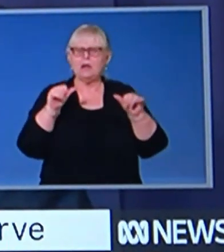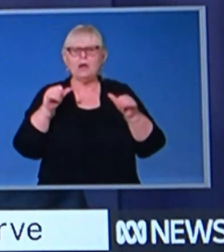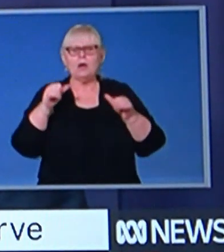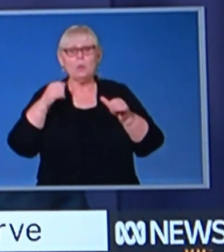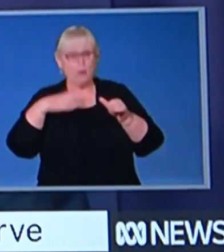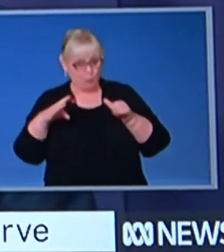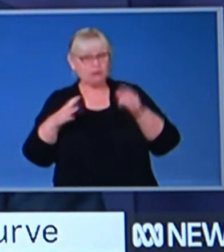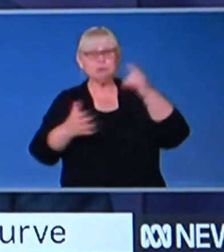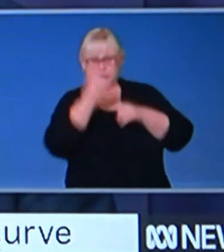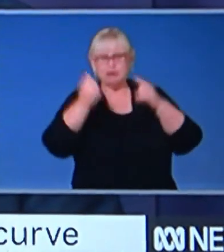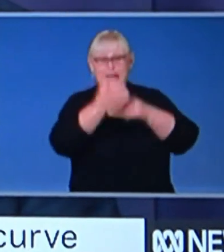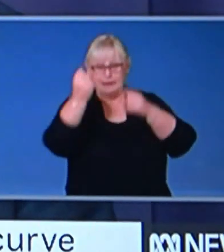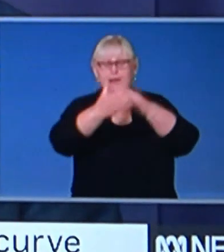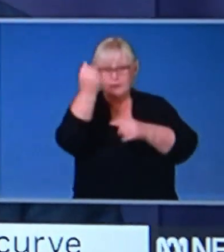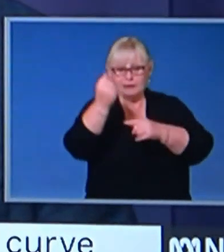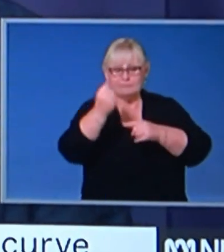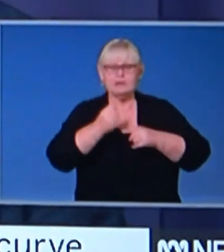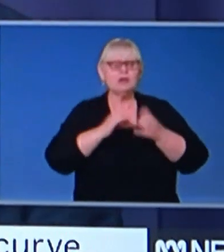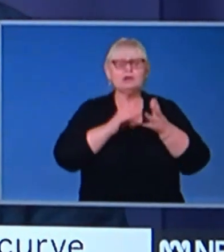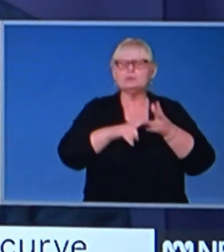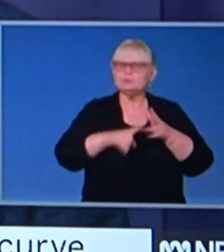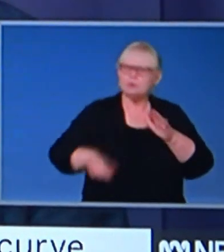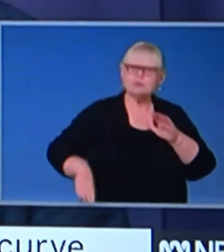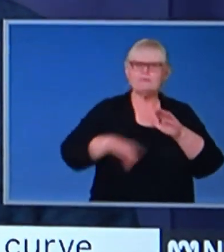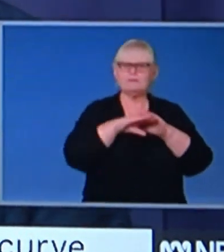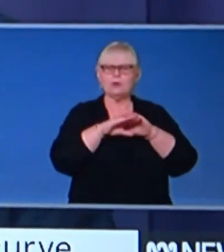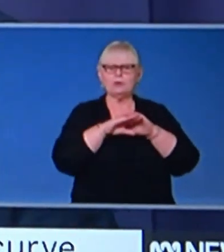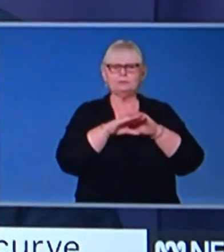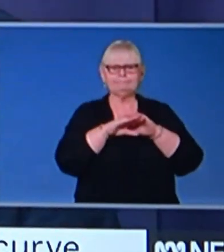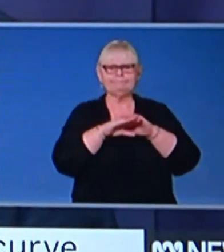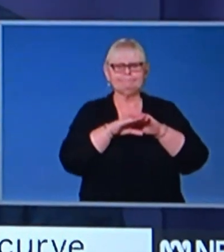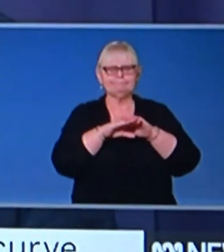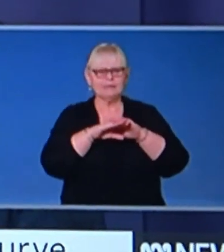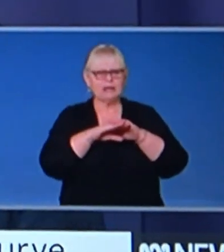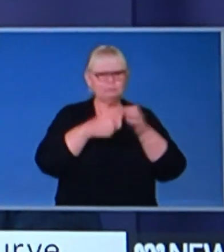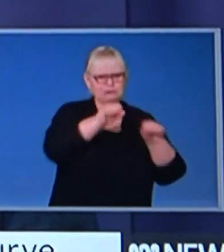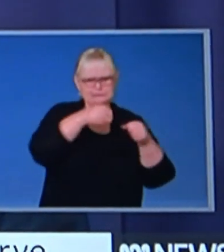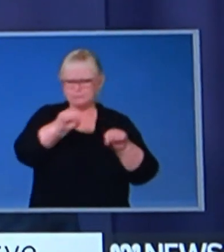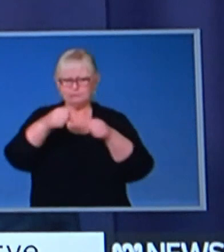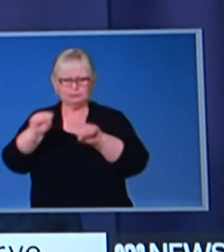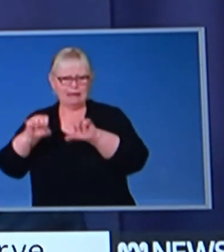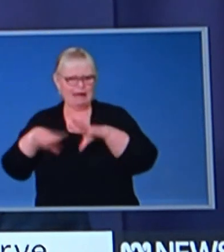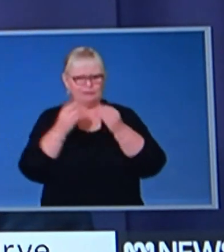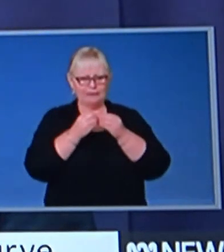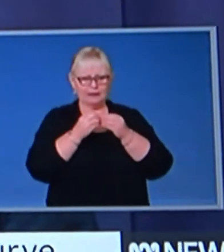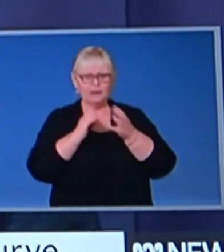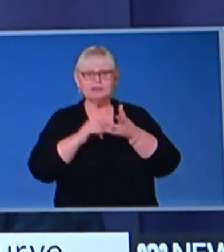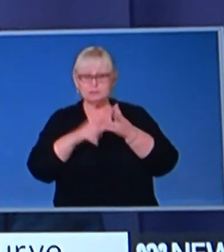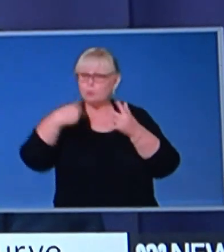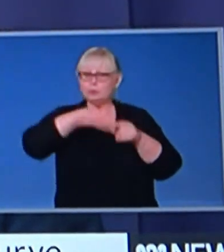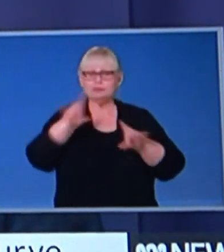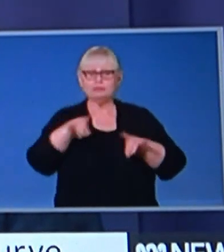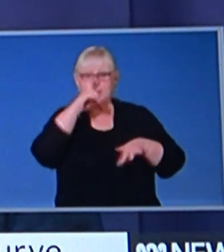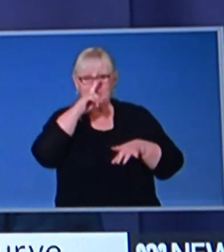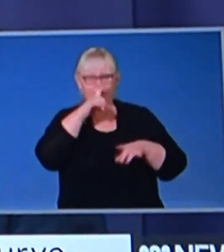seeking, to be able to have the protections in place to enable Australians